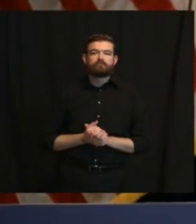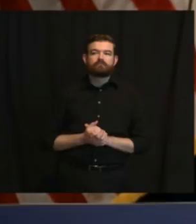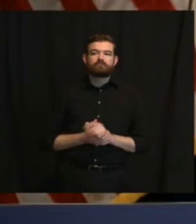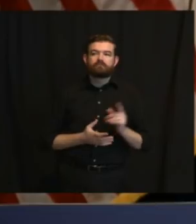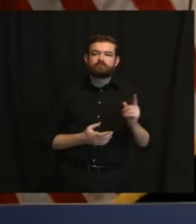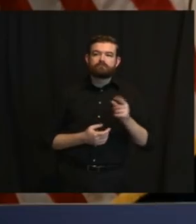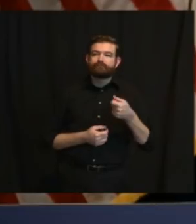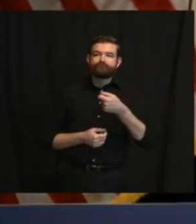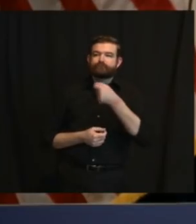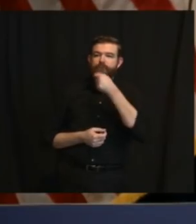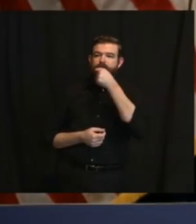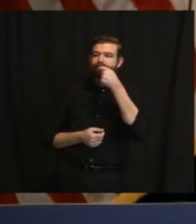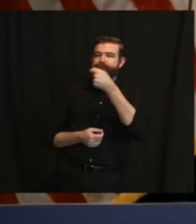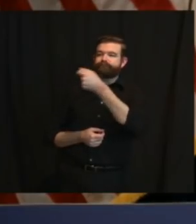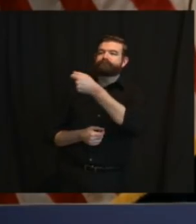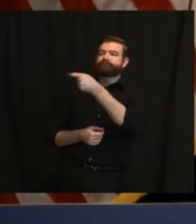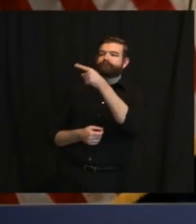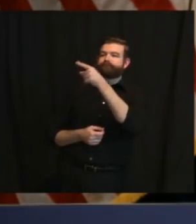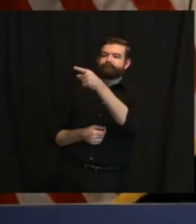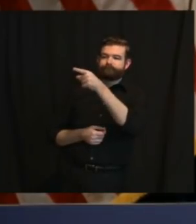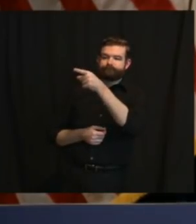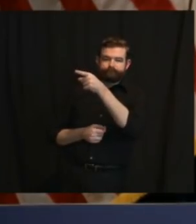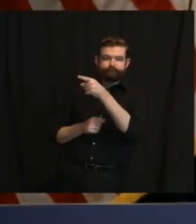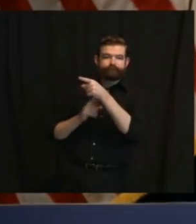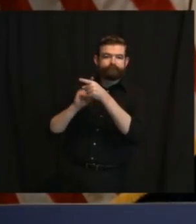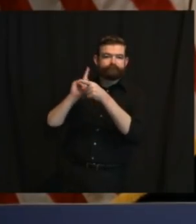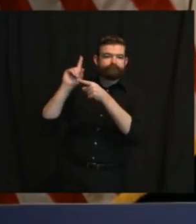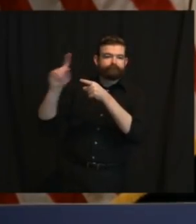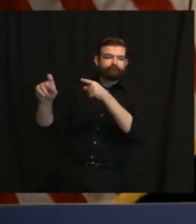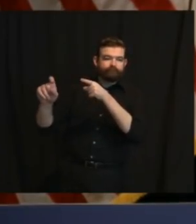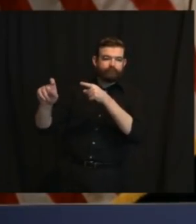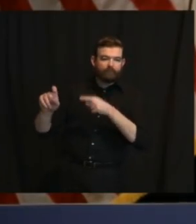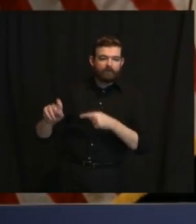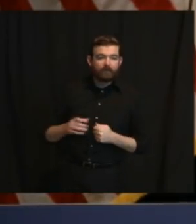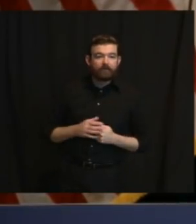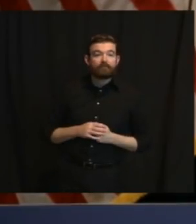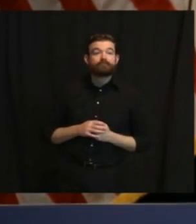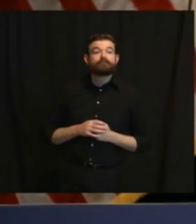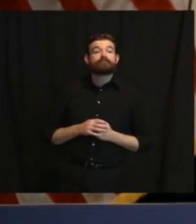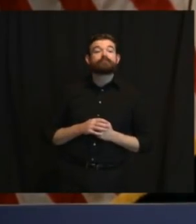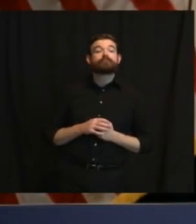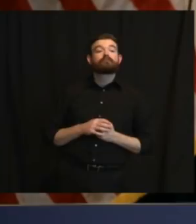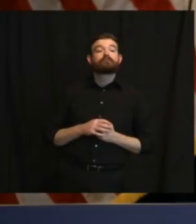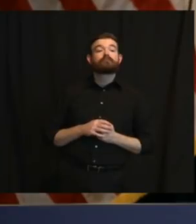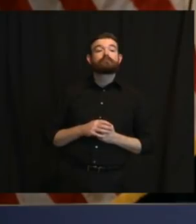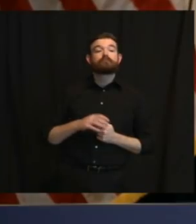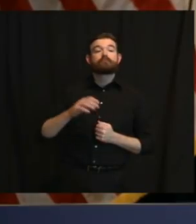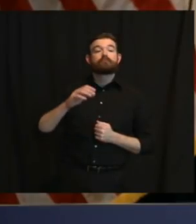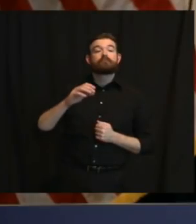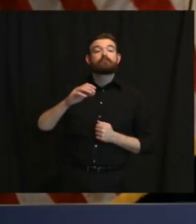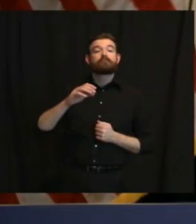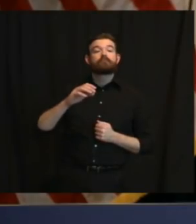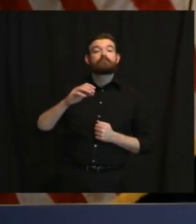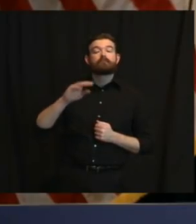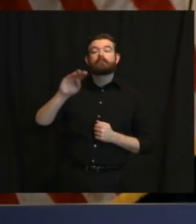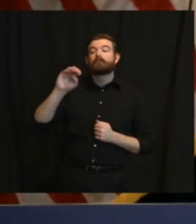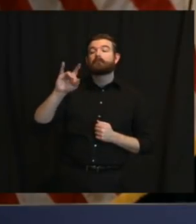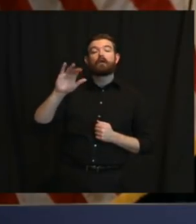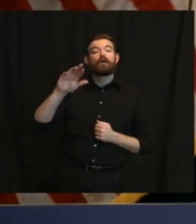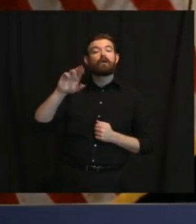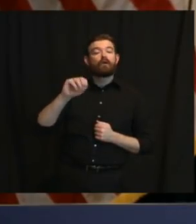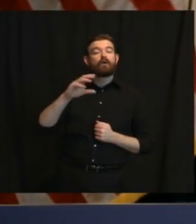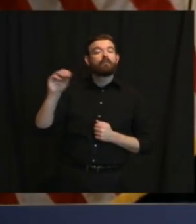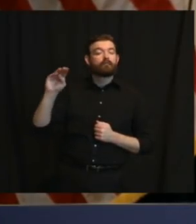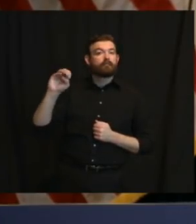Hold on one sec. There we go. Governor Murphy, the Center for Medicare and Medicaid Services has issued a report following an inspection at